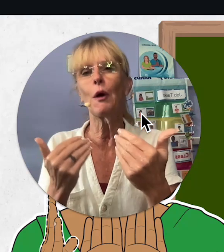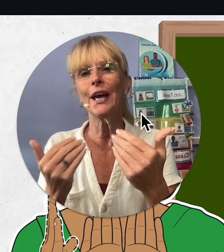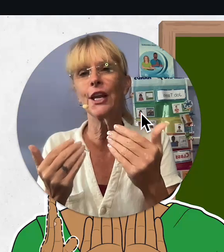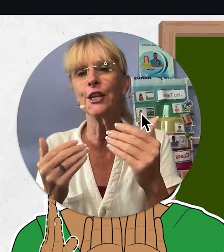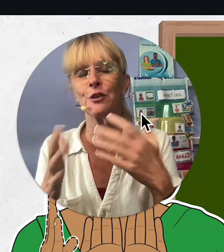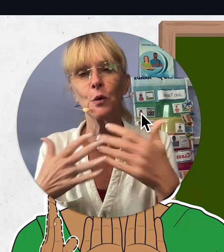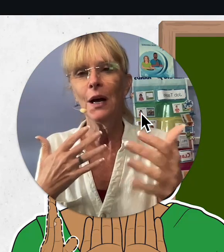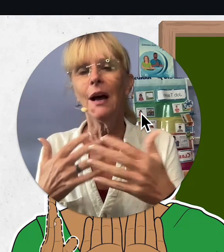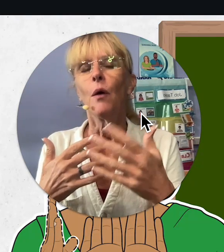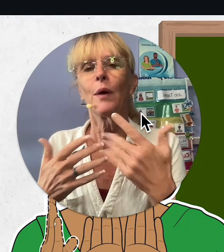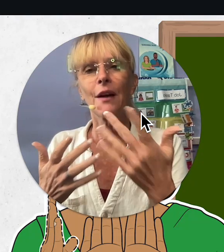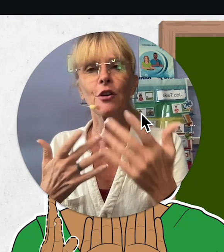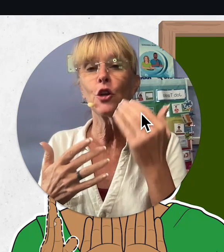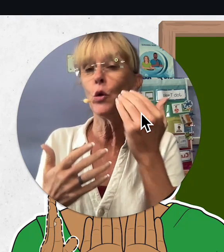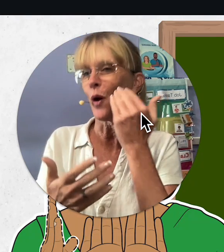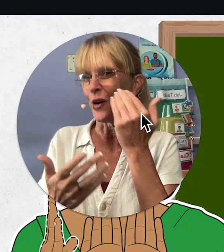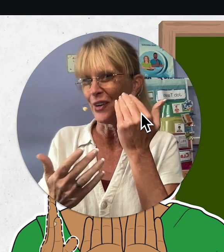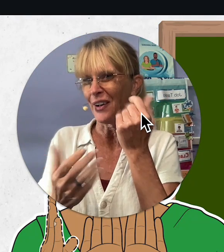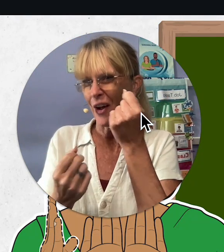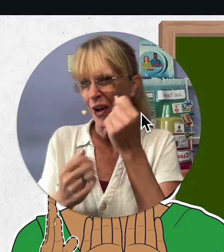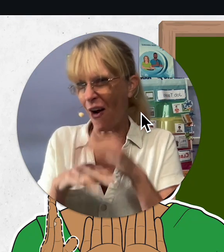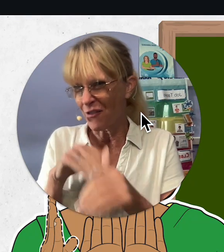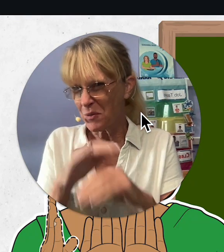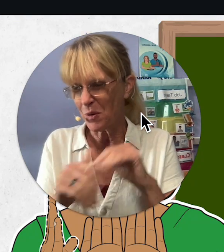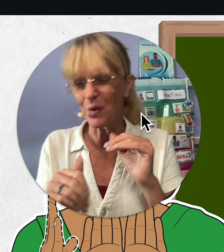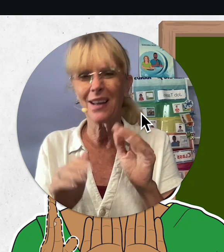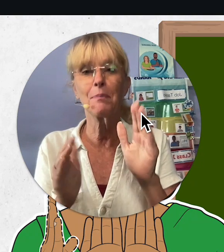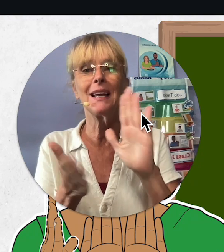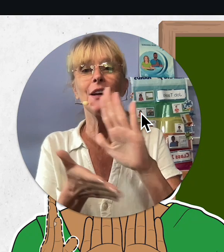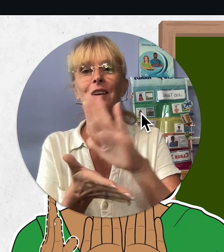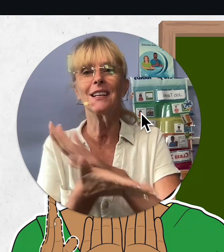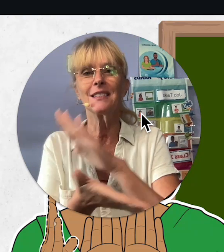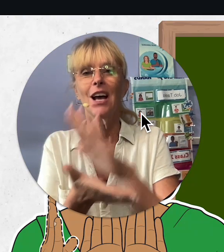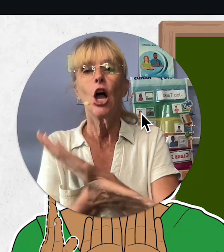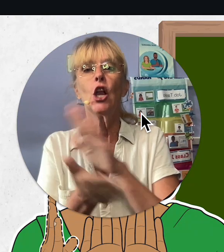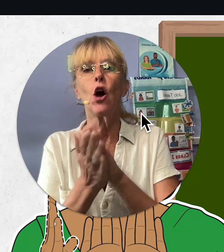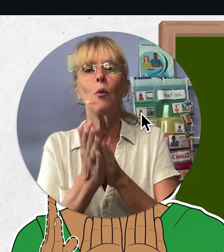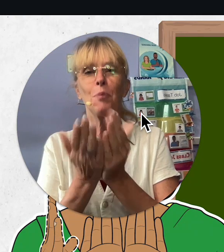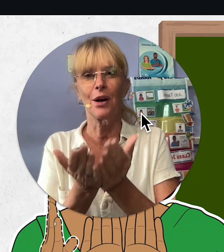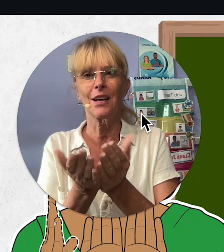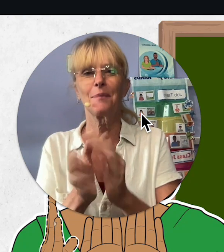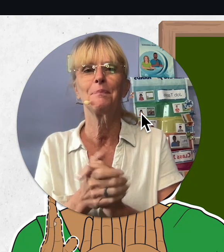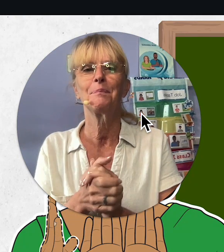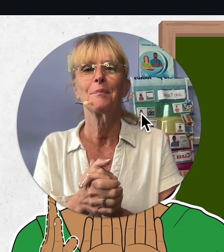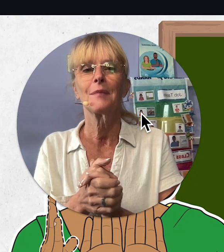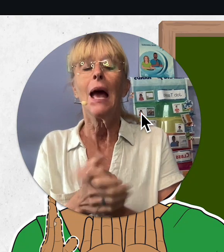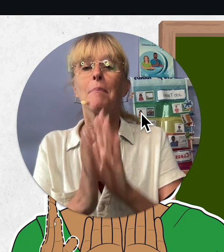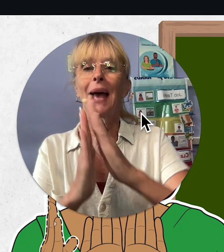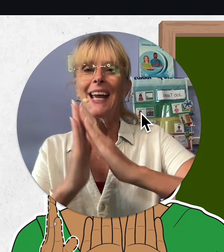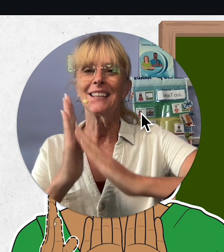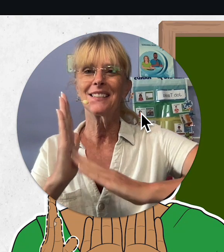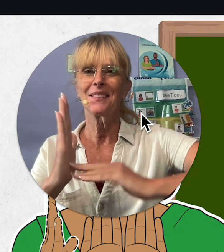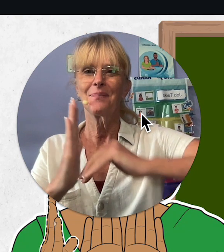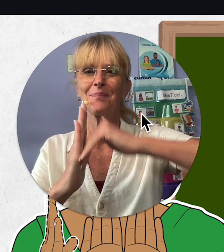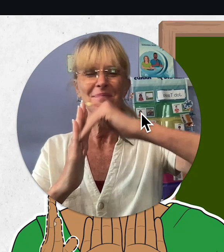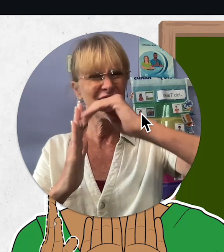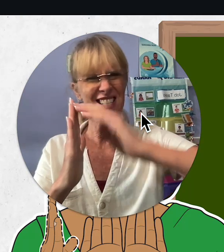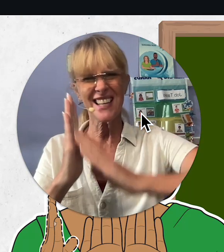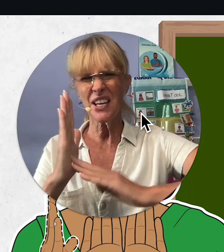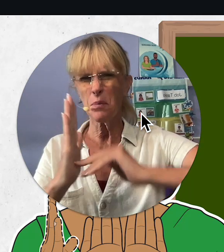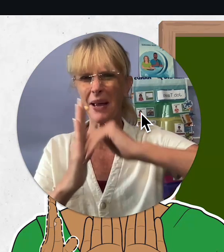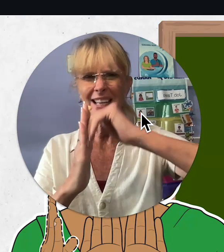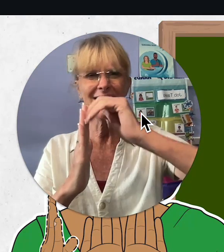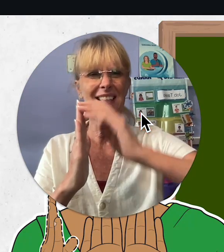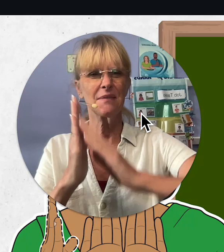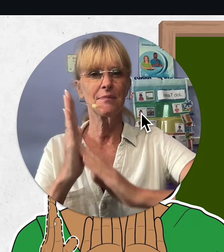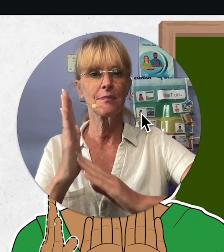you go ahead and do whatever you are comfortable with. But here it is. Notebook. Paint. Just